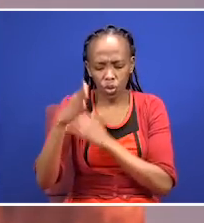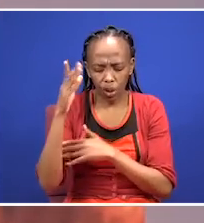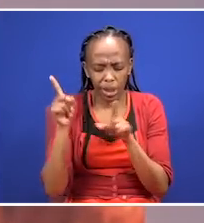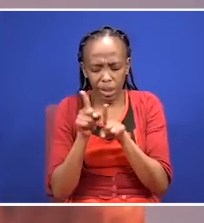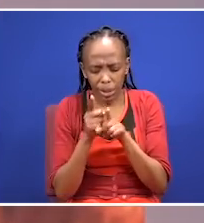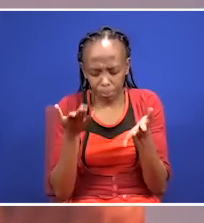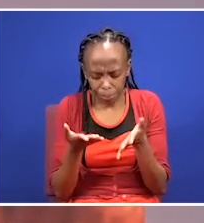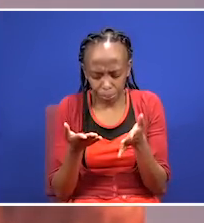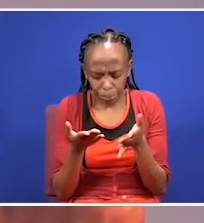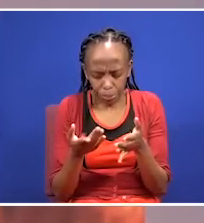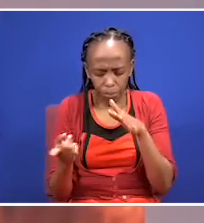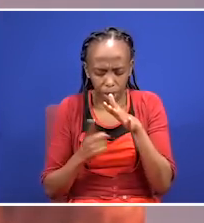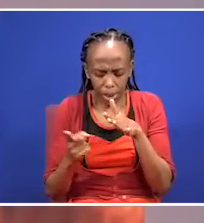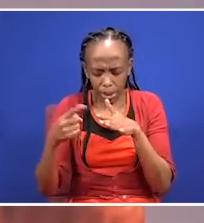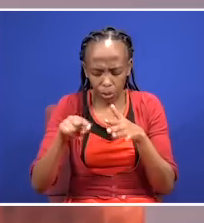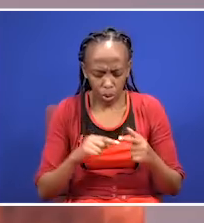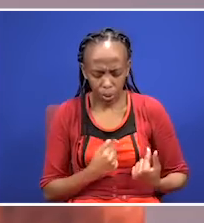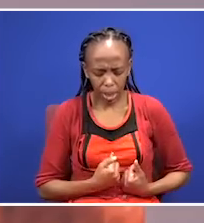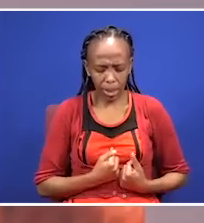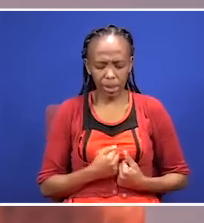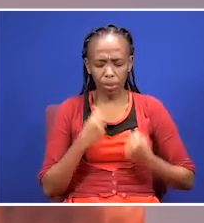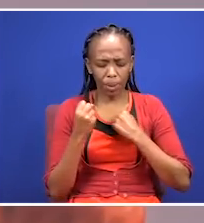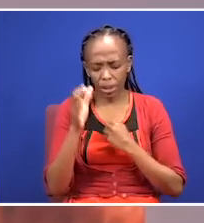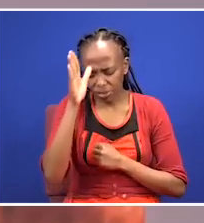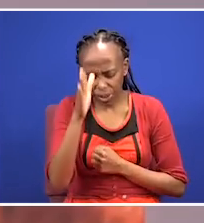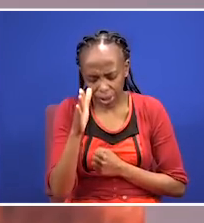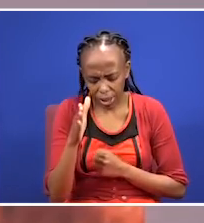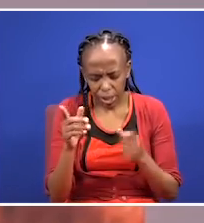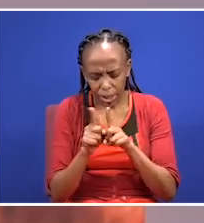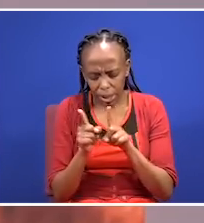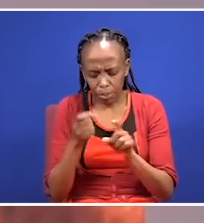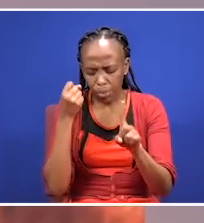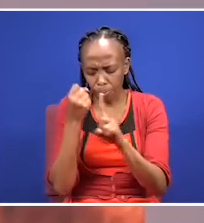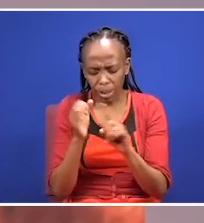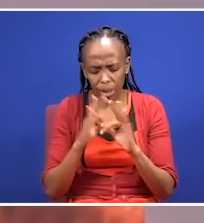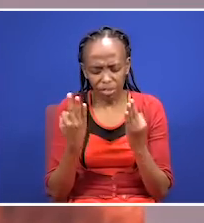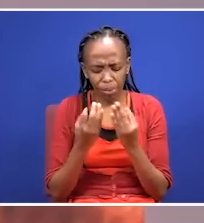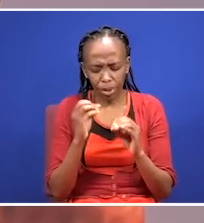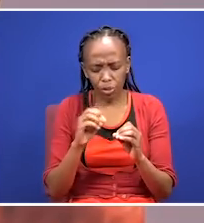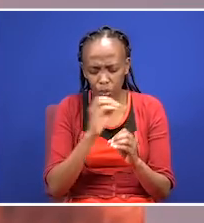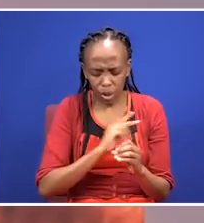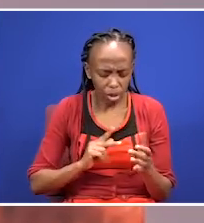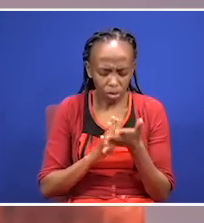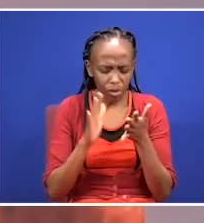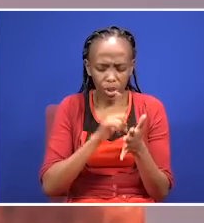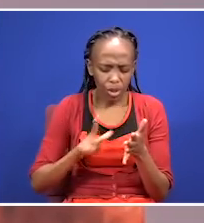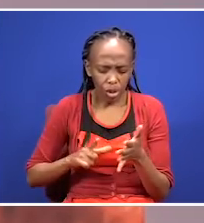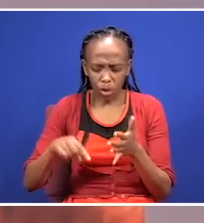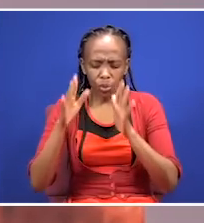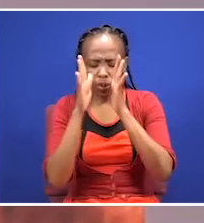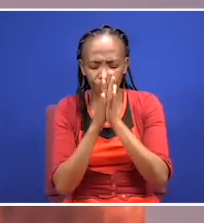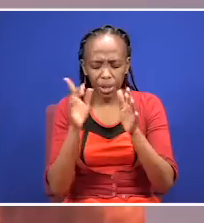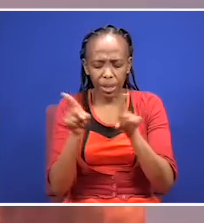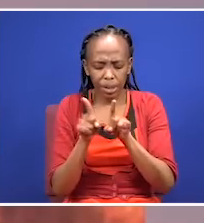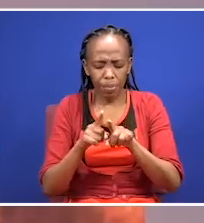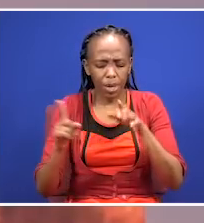as he has ministered to our hearts almighty father and impacted families or king of glory lord we pray even